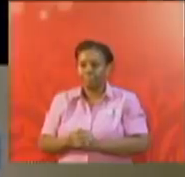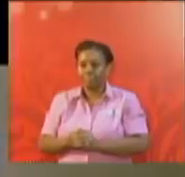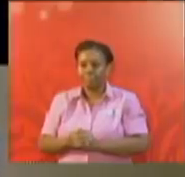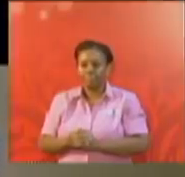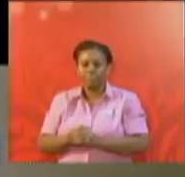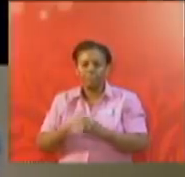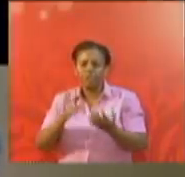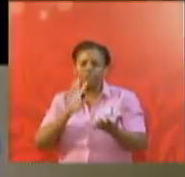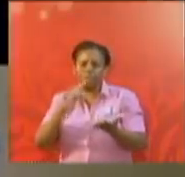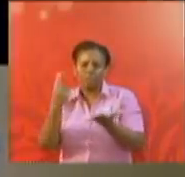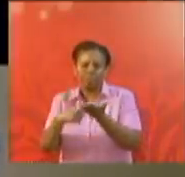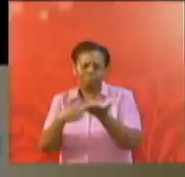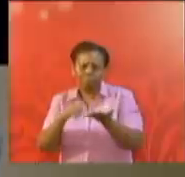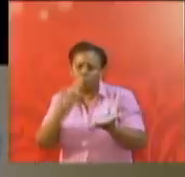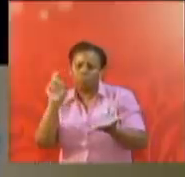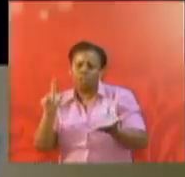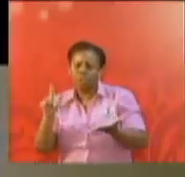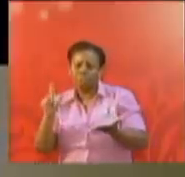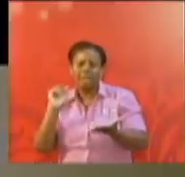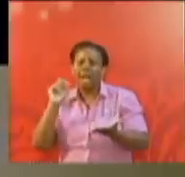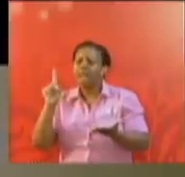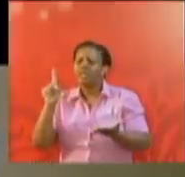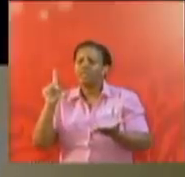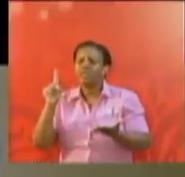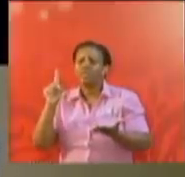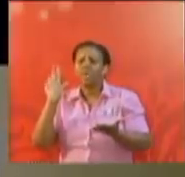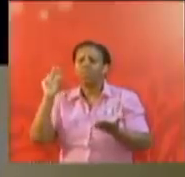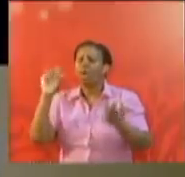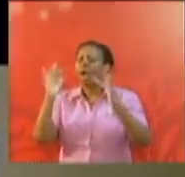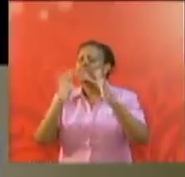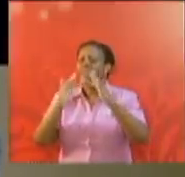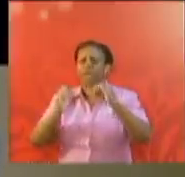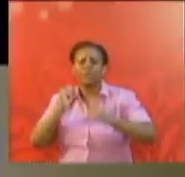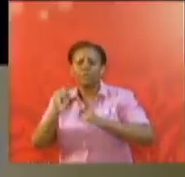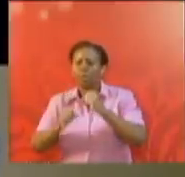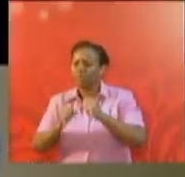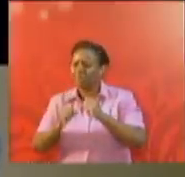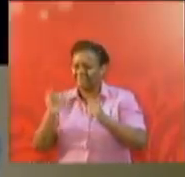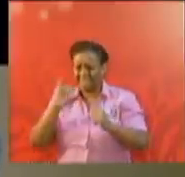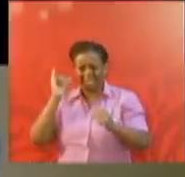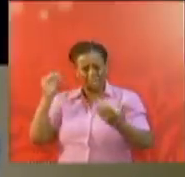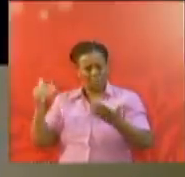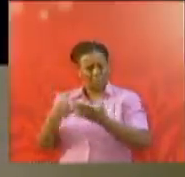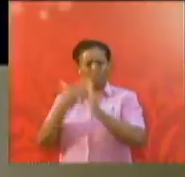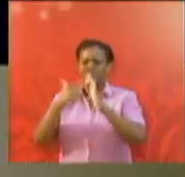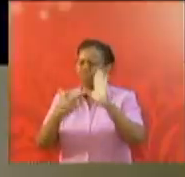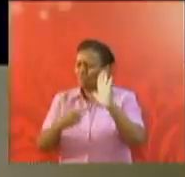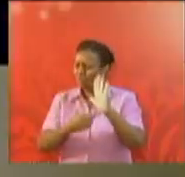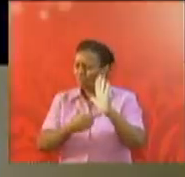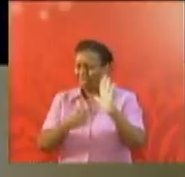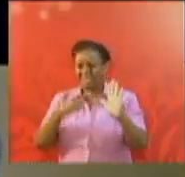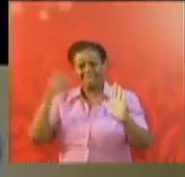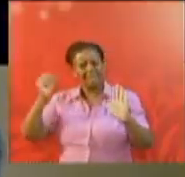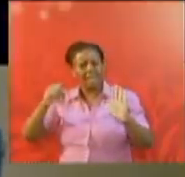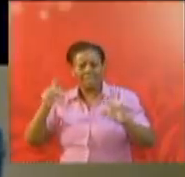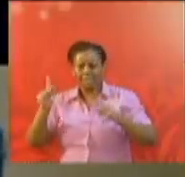you answered it about non-contact sport. I think yesterday you issued new guidelines, and you said that people can take part